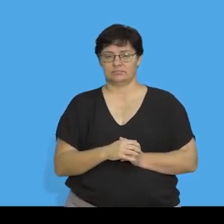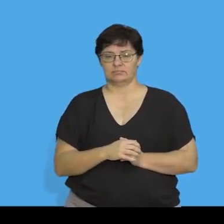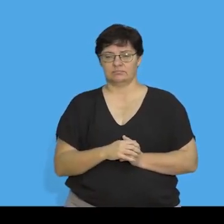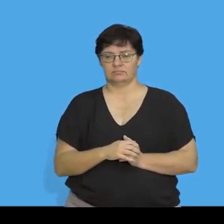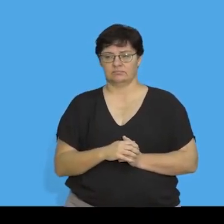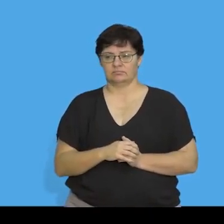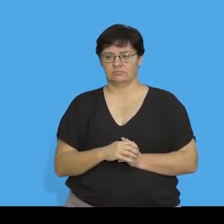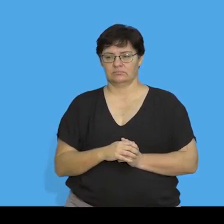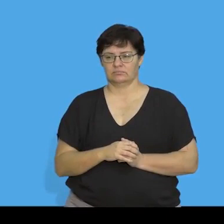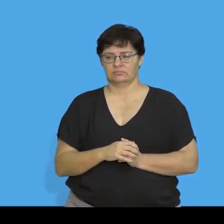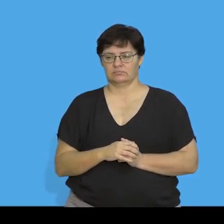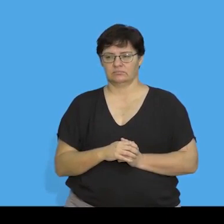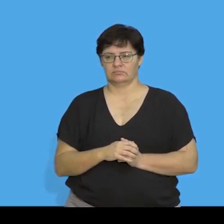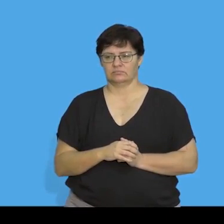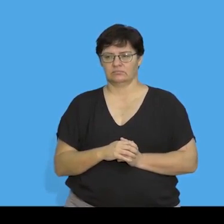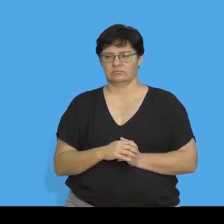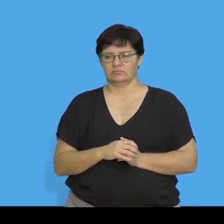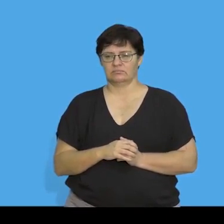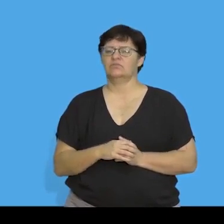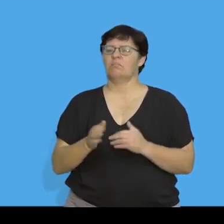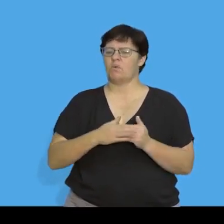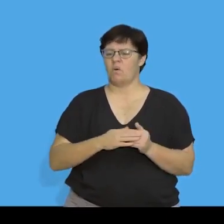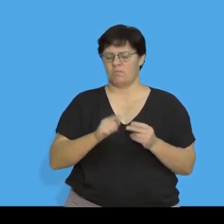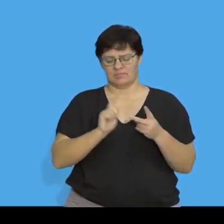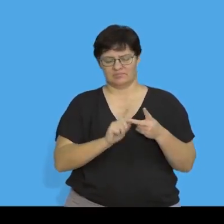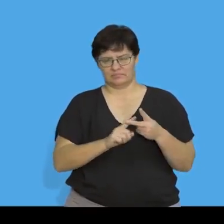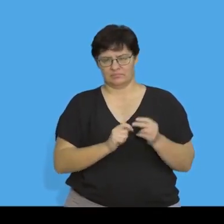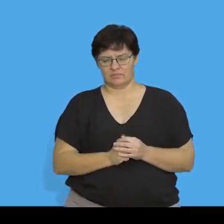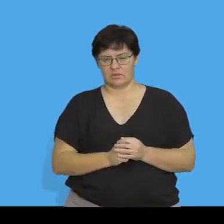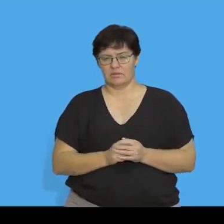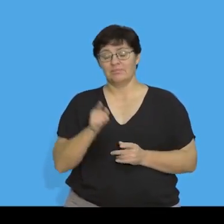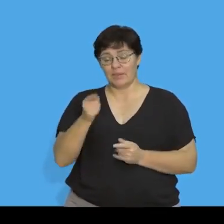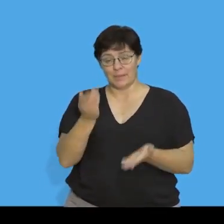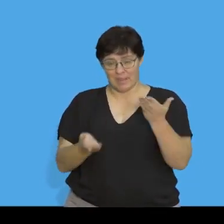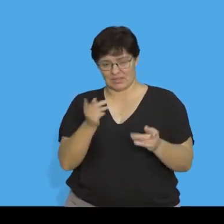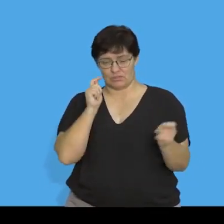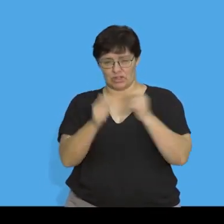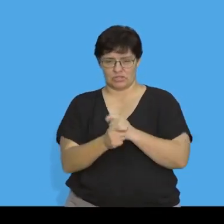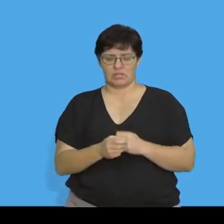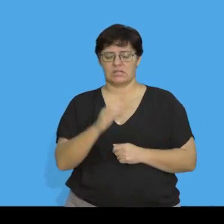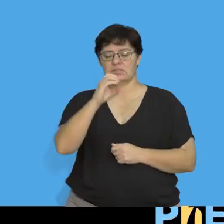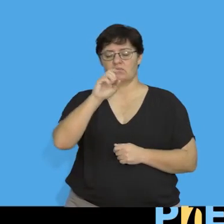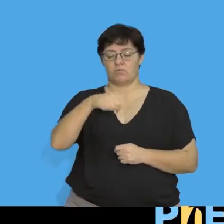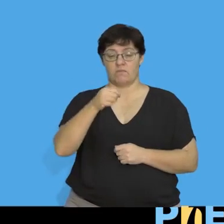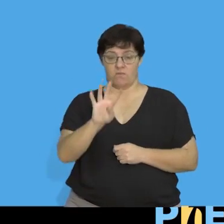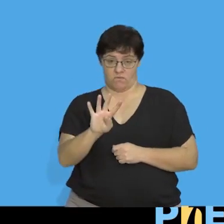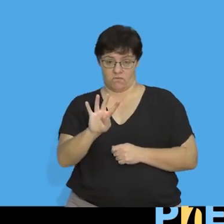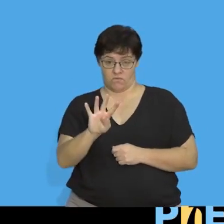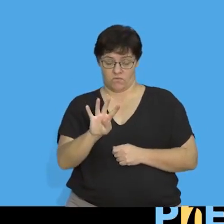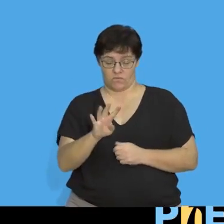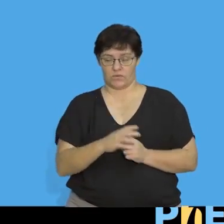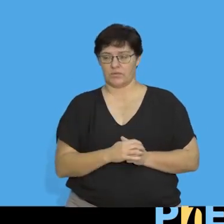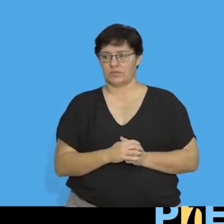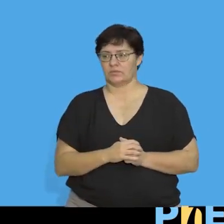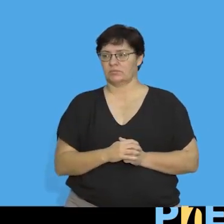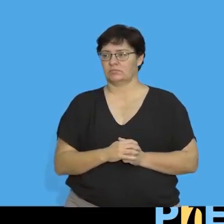1,73. Now, let's have another look, and let's change the mass to 0.4. So